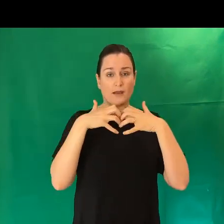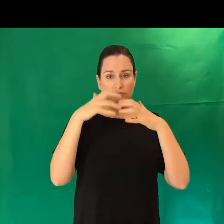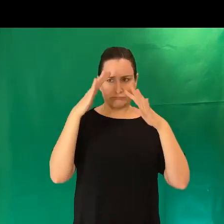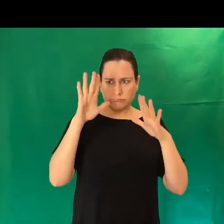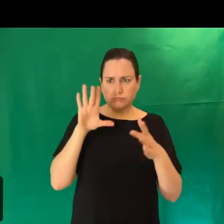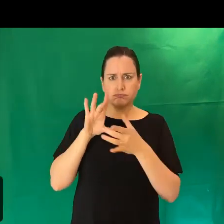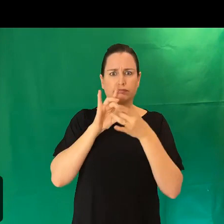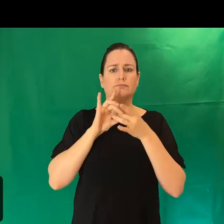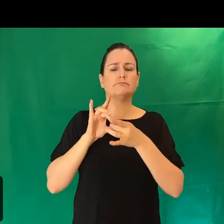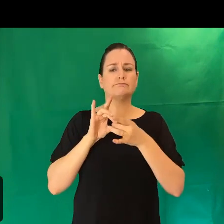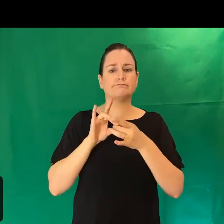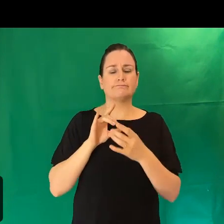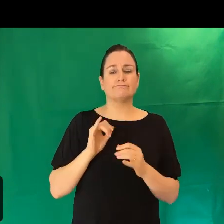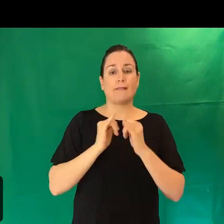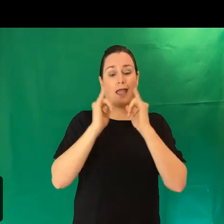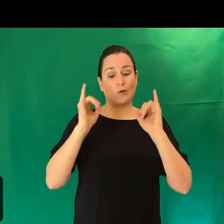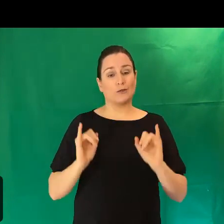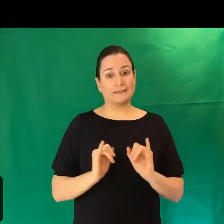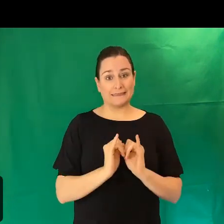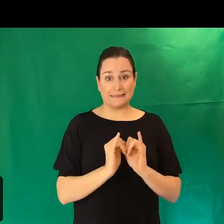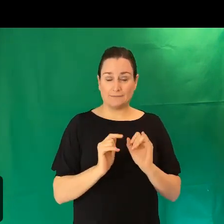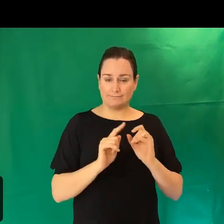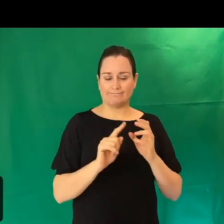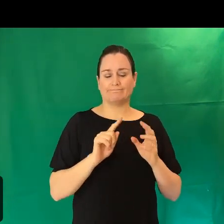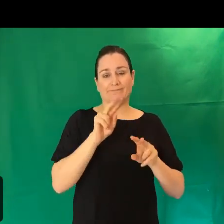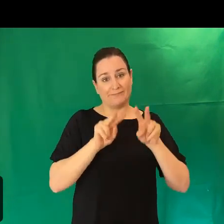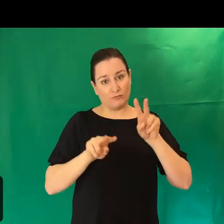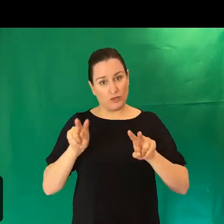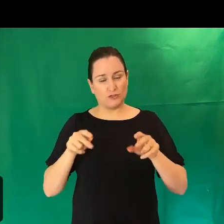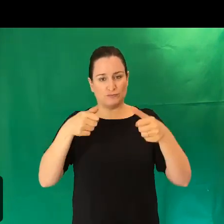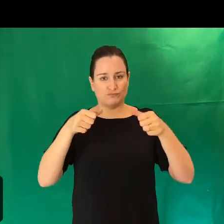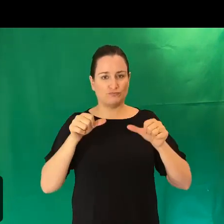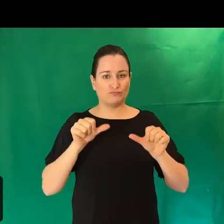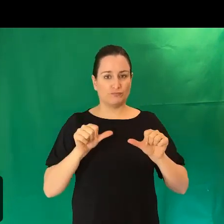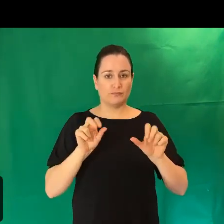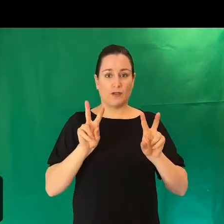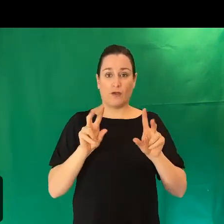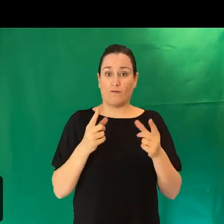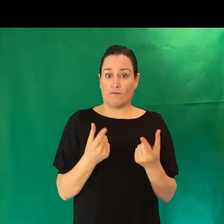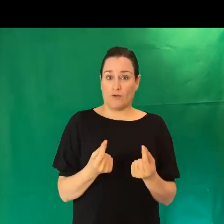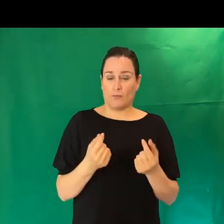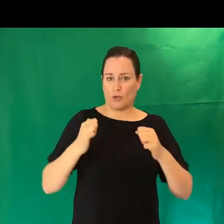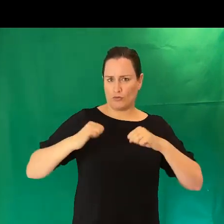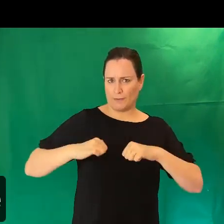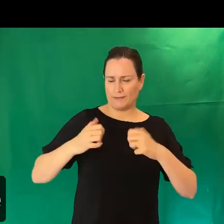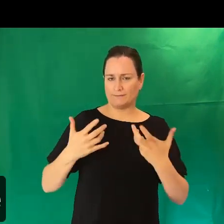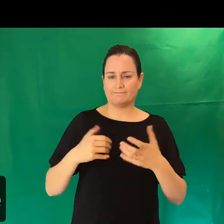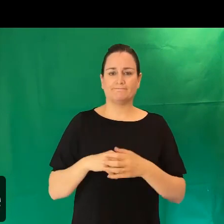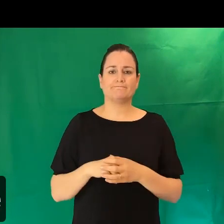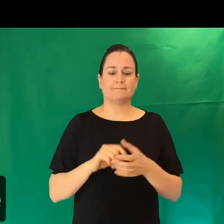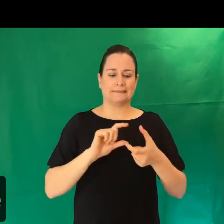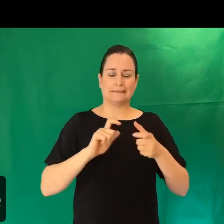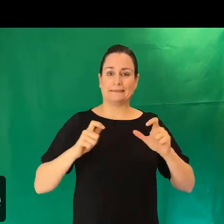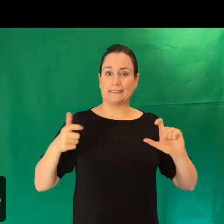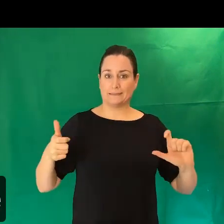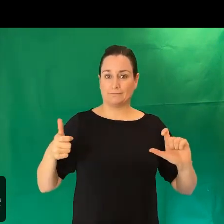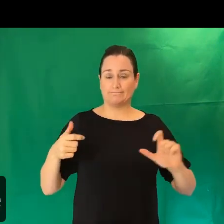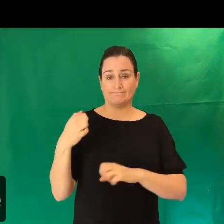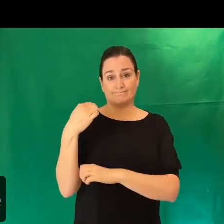lateralization, iconicity, variation, verb agreement,